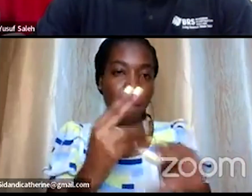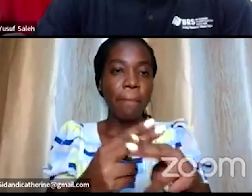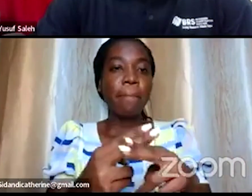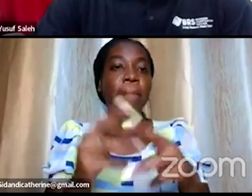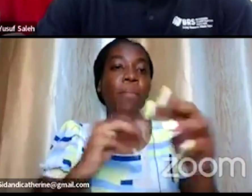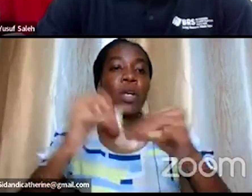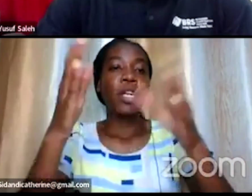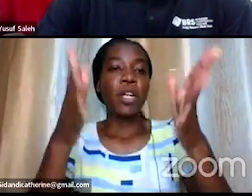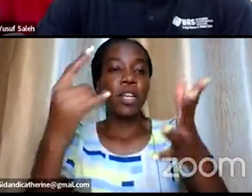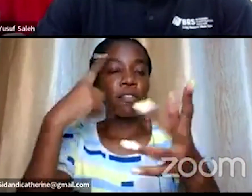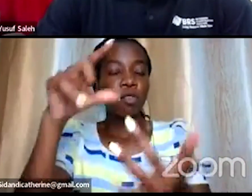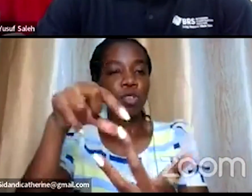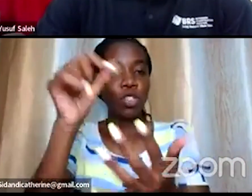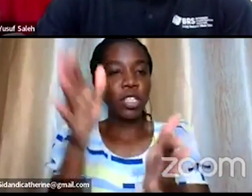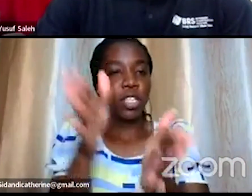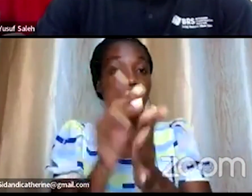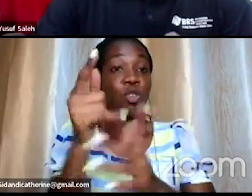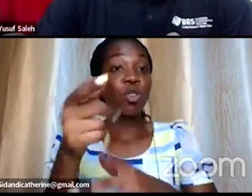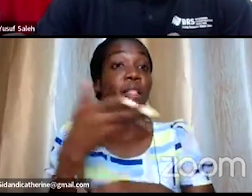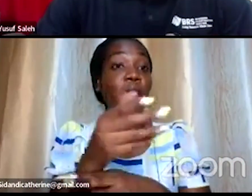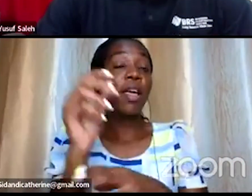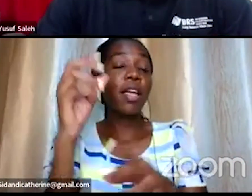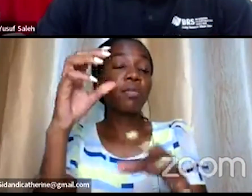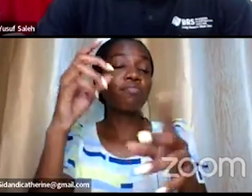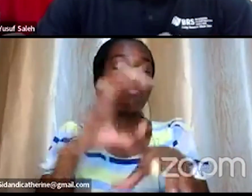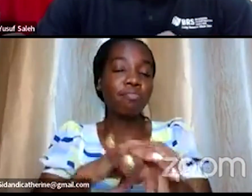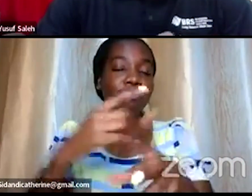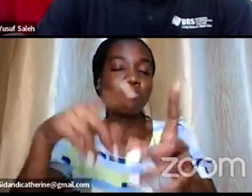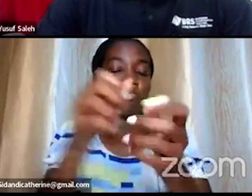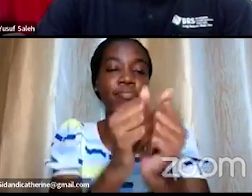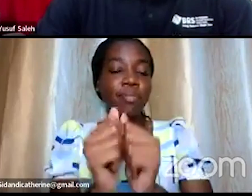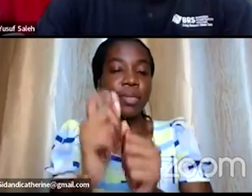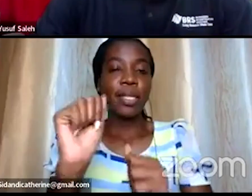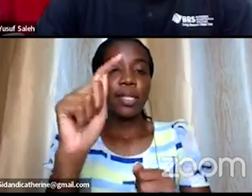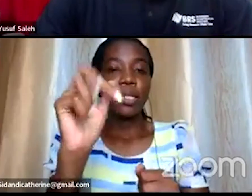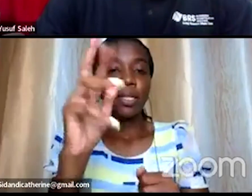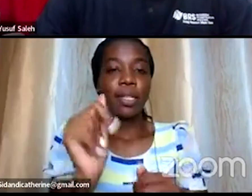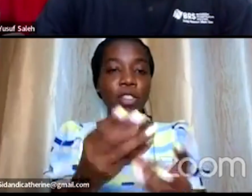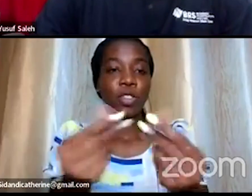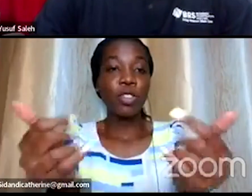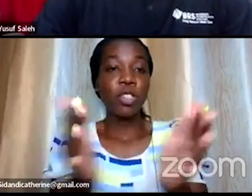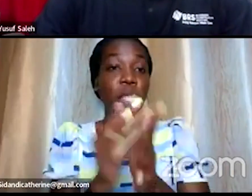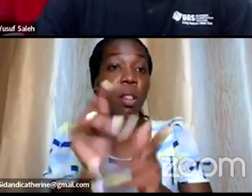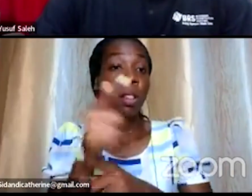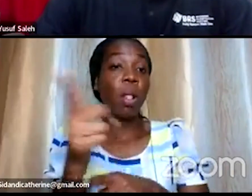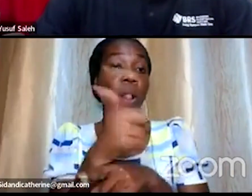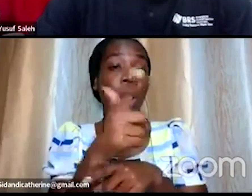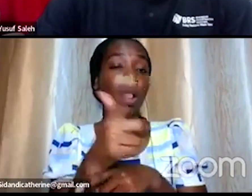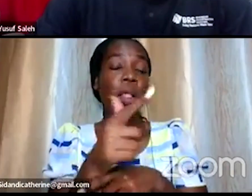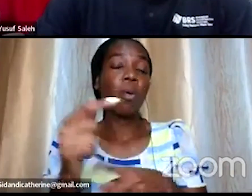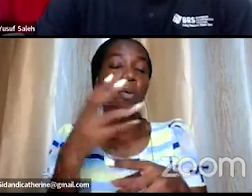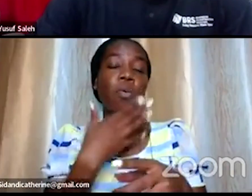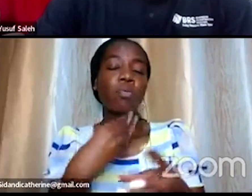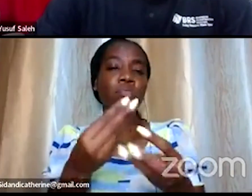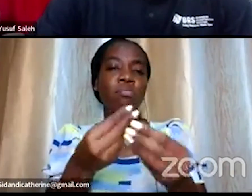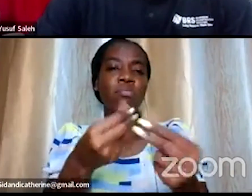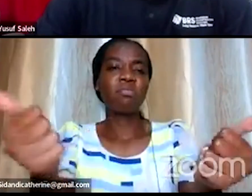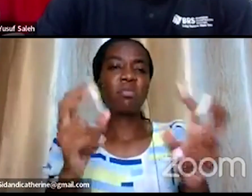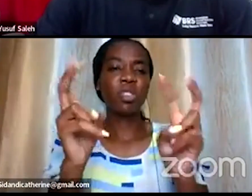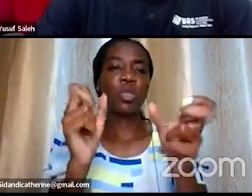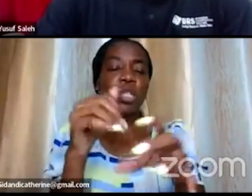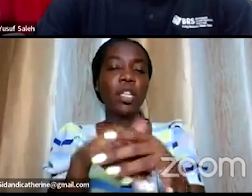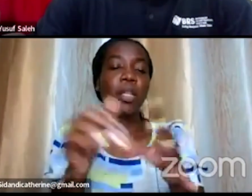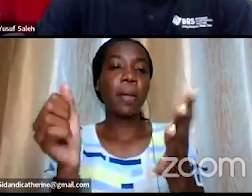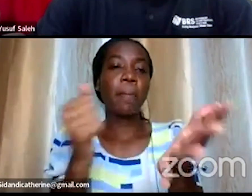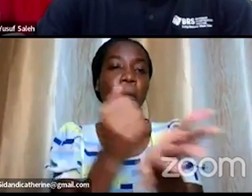to Get It Right with Atara Solutions. Get It Right with Atara Solutions is a webinar series that seeks to demystify issues in